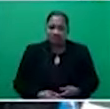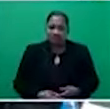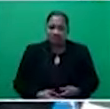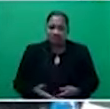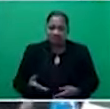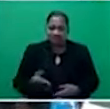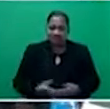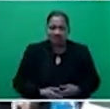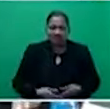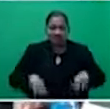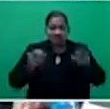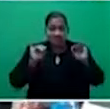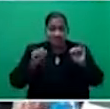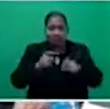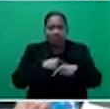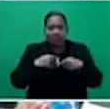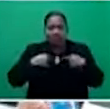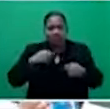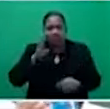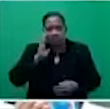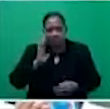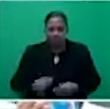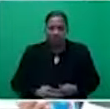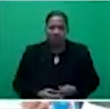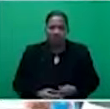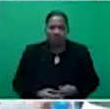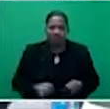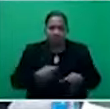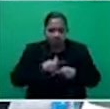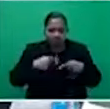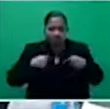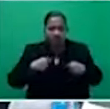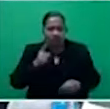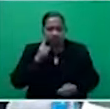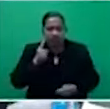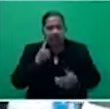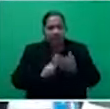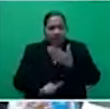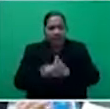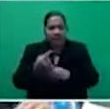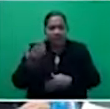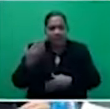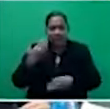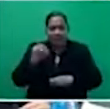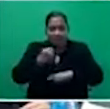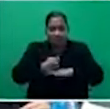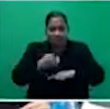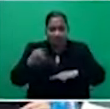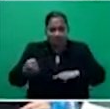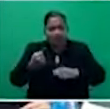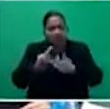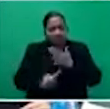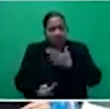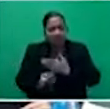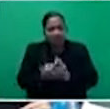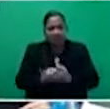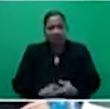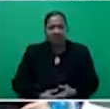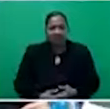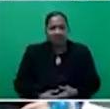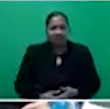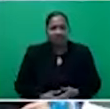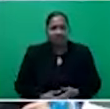issue. Order. And we saw that, sir. We have seen that happen in previous governments. It happened. People threw